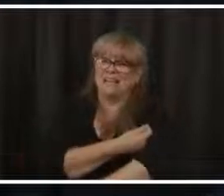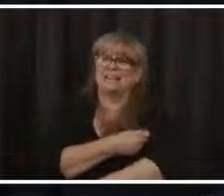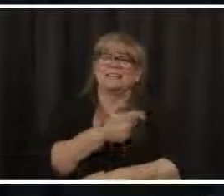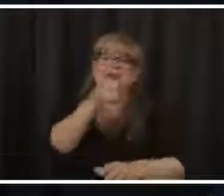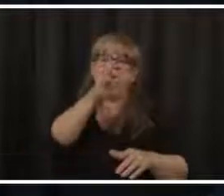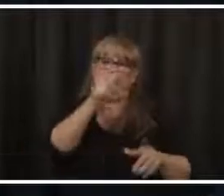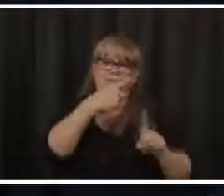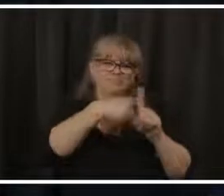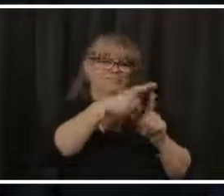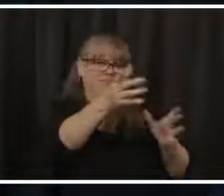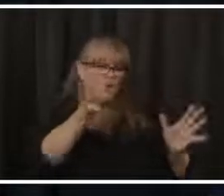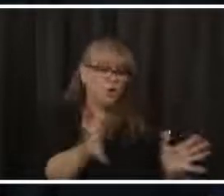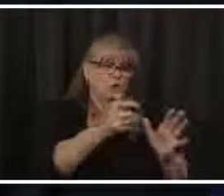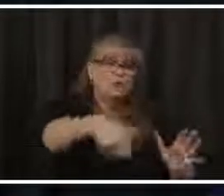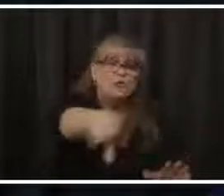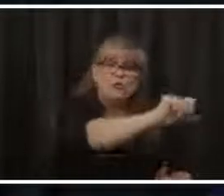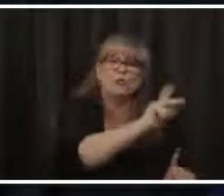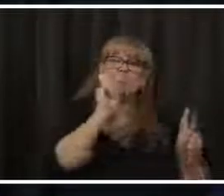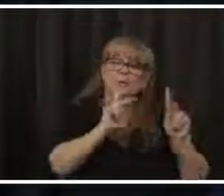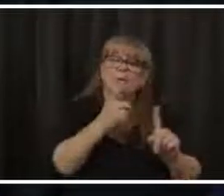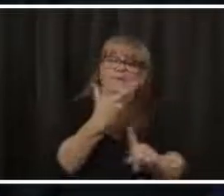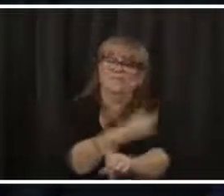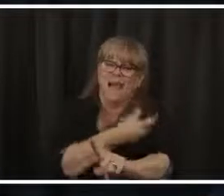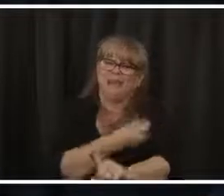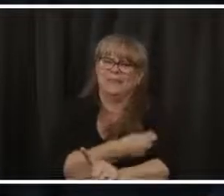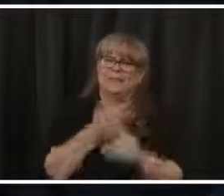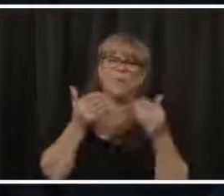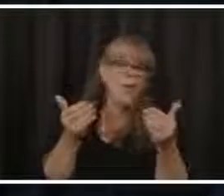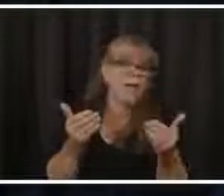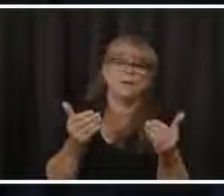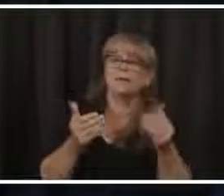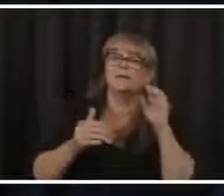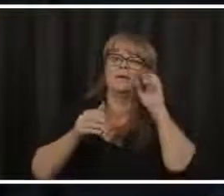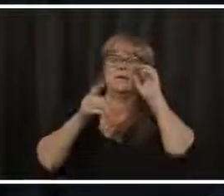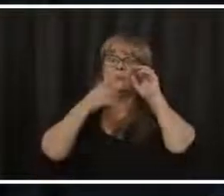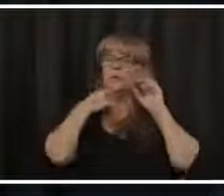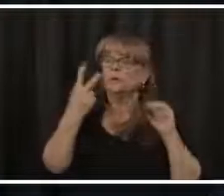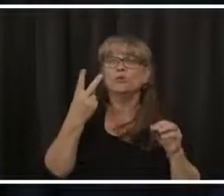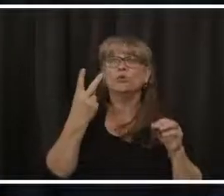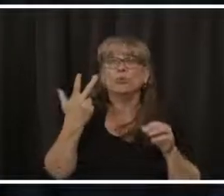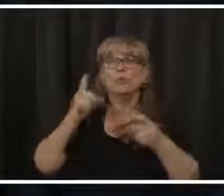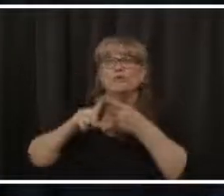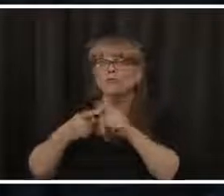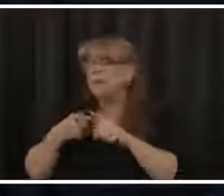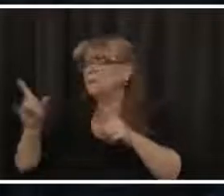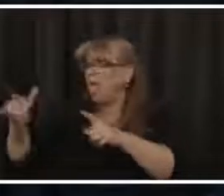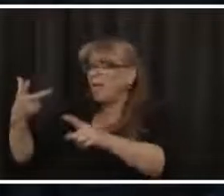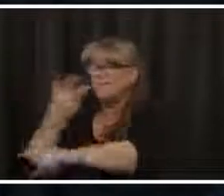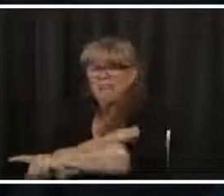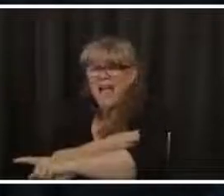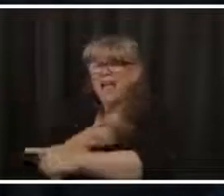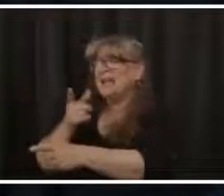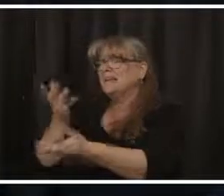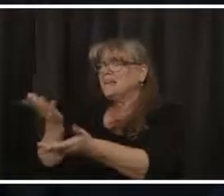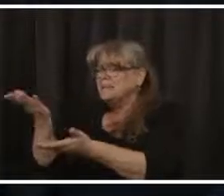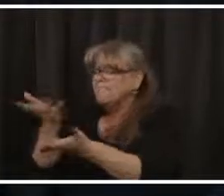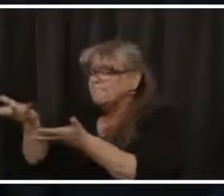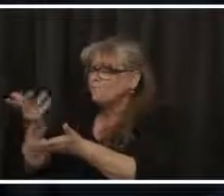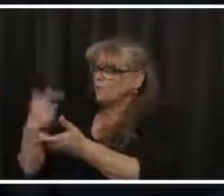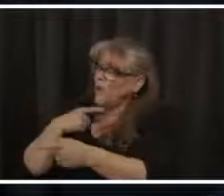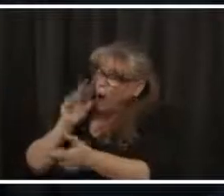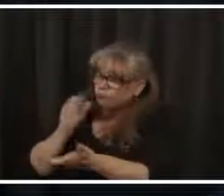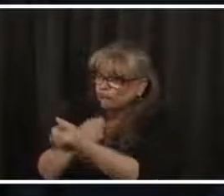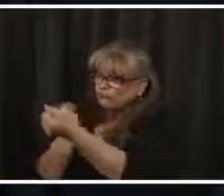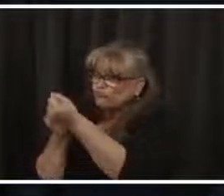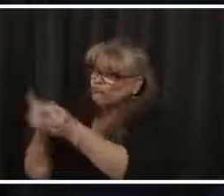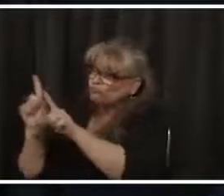haven't been vaccinated to do the same. If you have 2 or 3 friends, if your family hasn't been vaccinated, you all drive down to one of these sites, you all get vaccinated, you're in